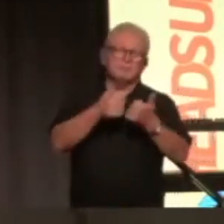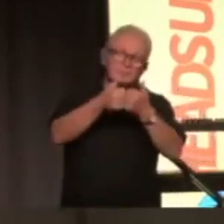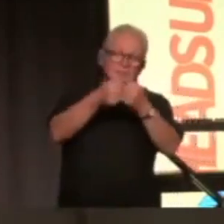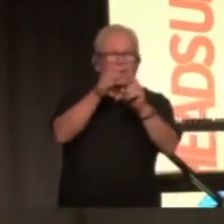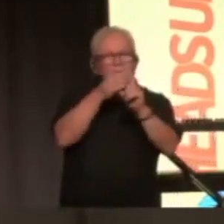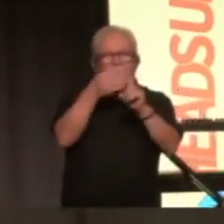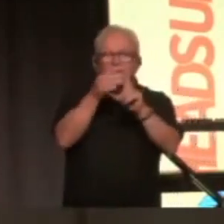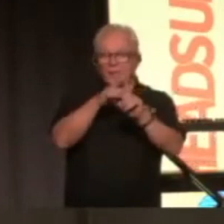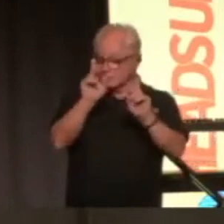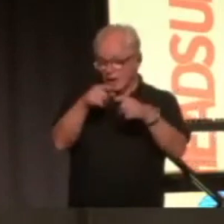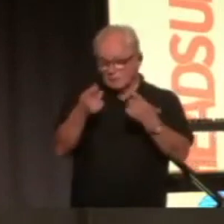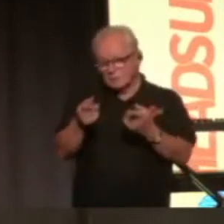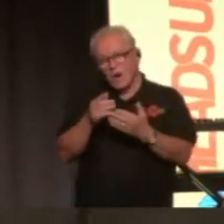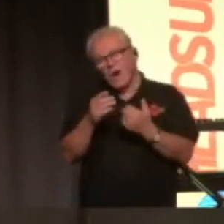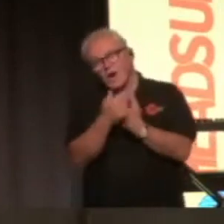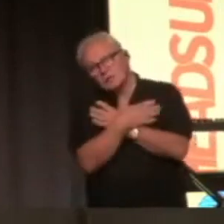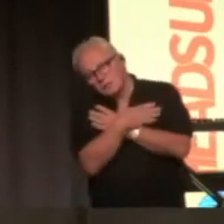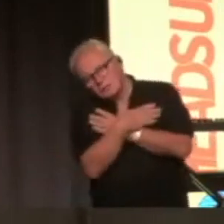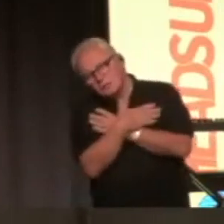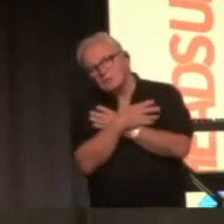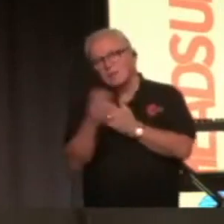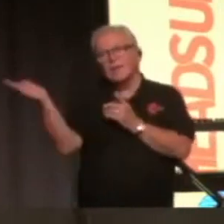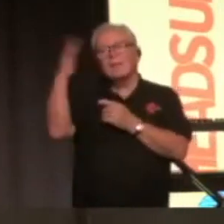I can't take it, darling. It's just come back next week.